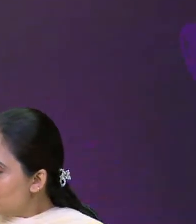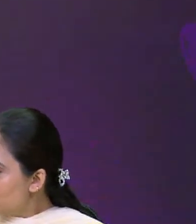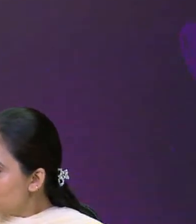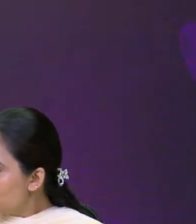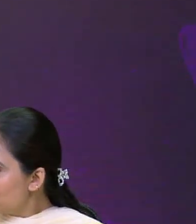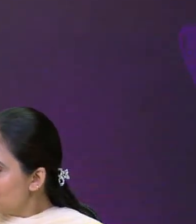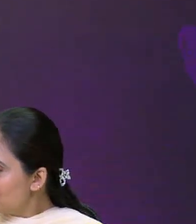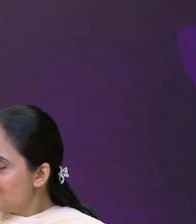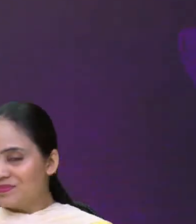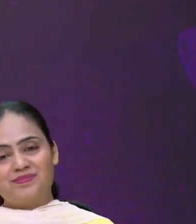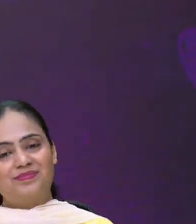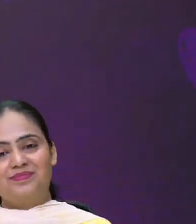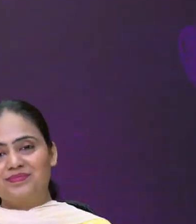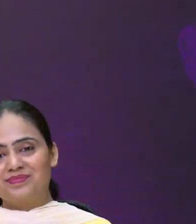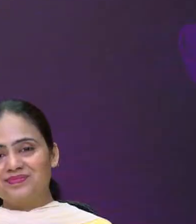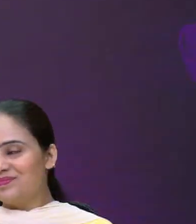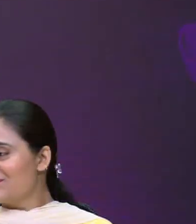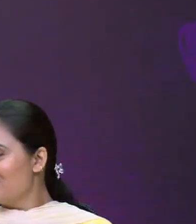Wow.